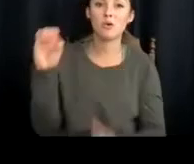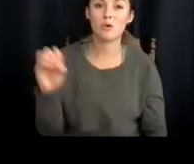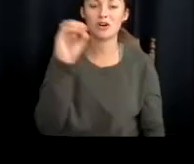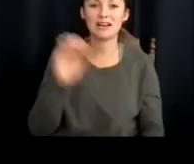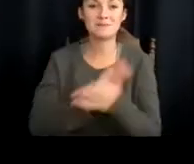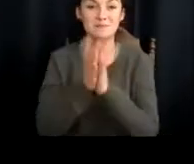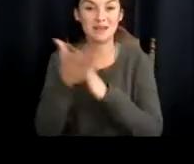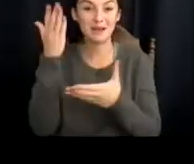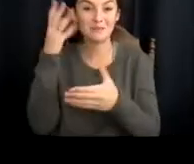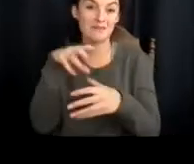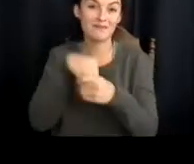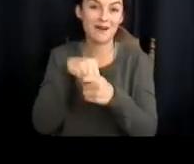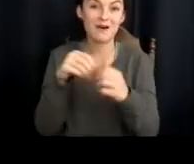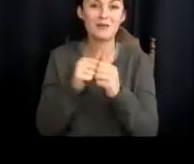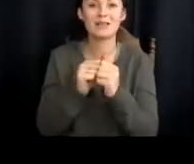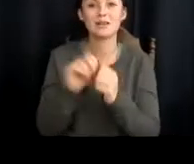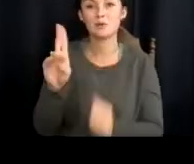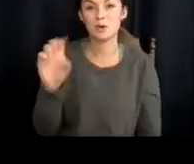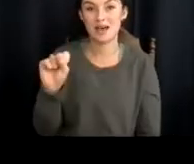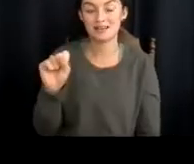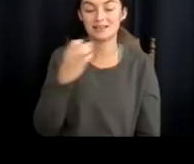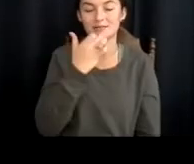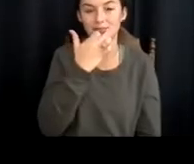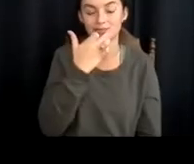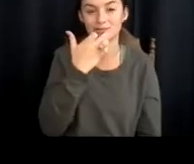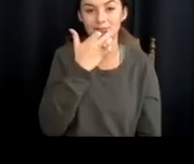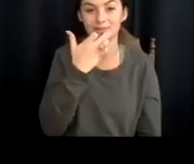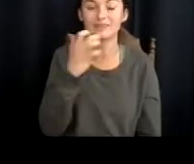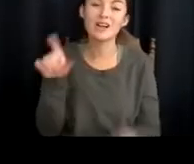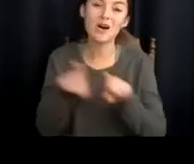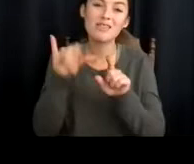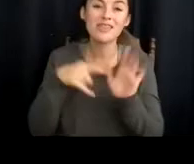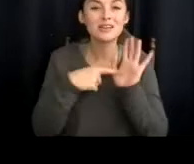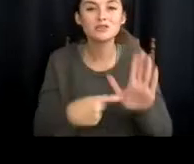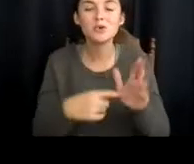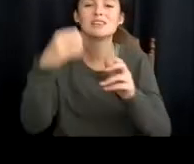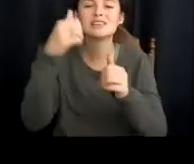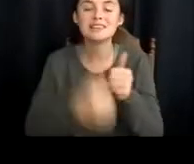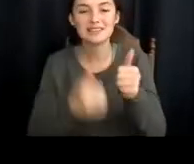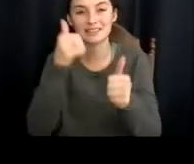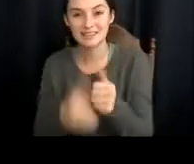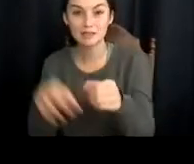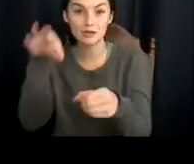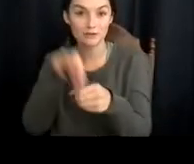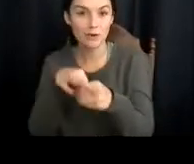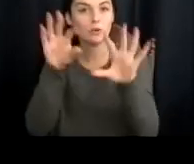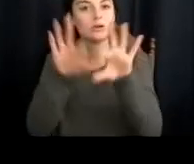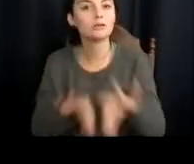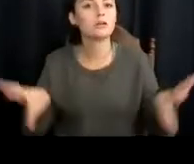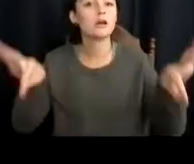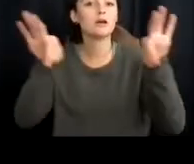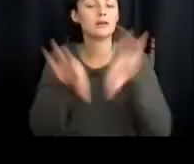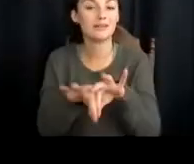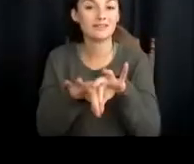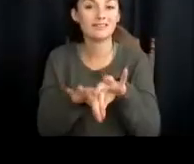that theme of transparency, but also that every vote counts, and that sometimes you need to have a discussion to reach a